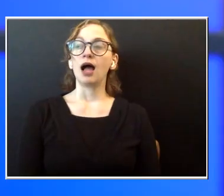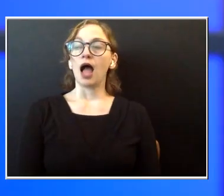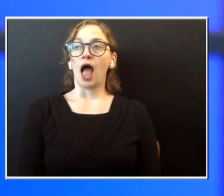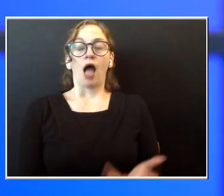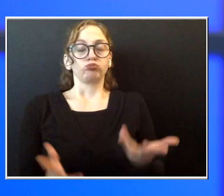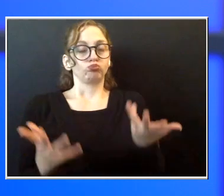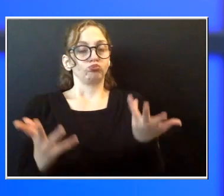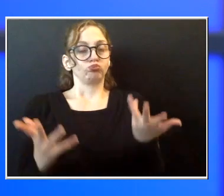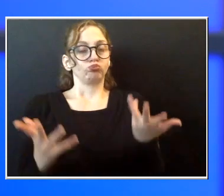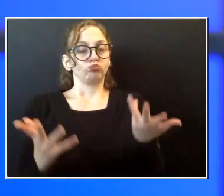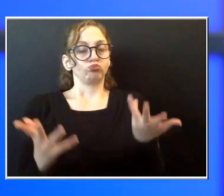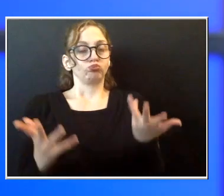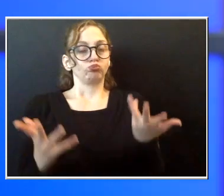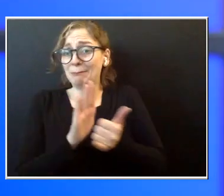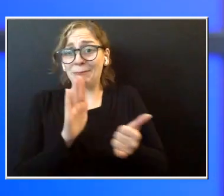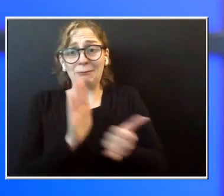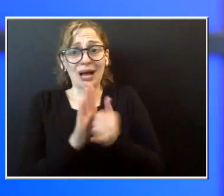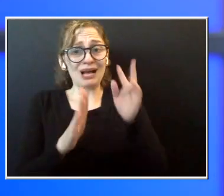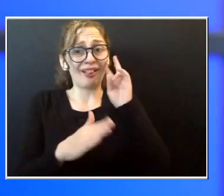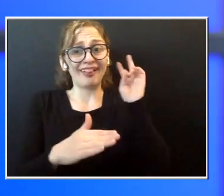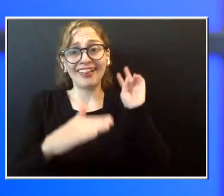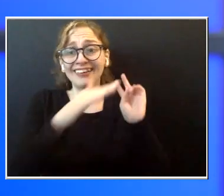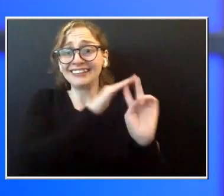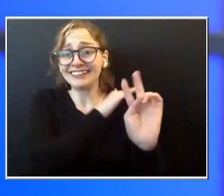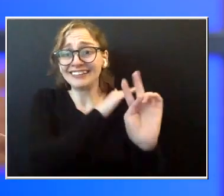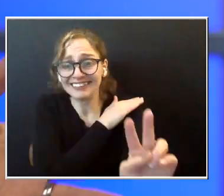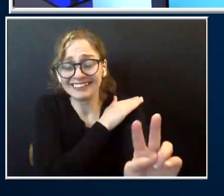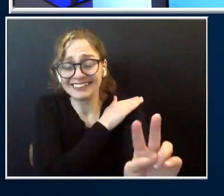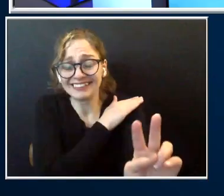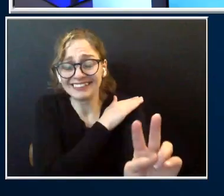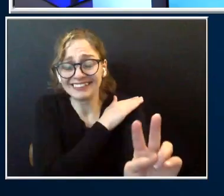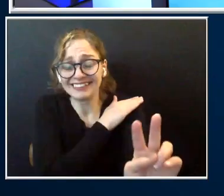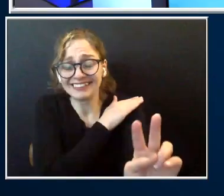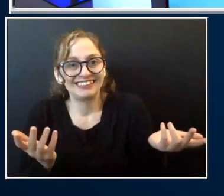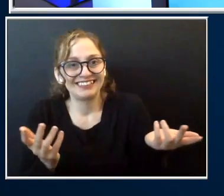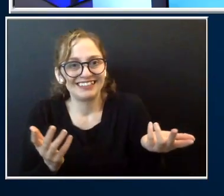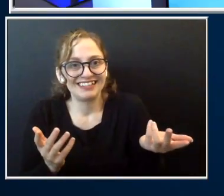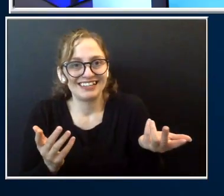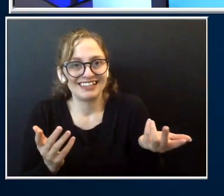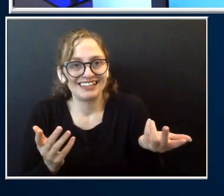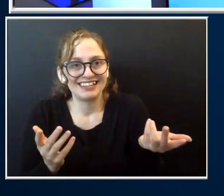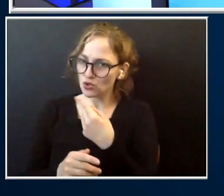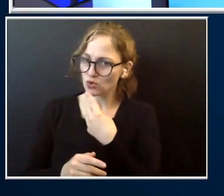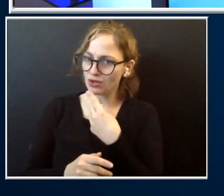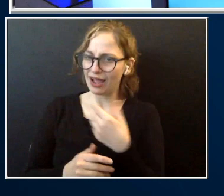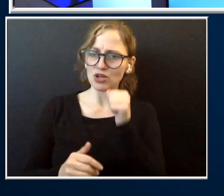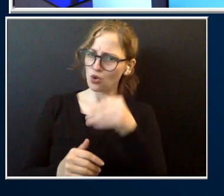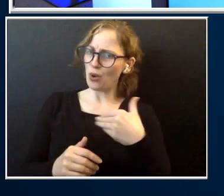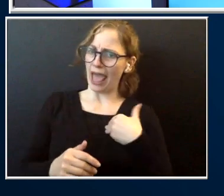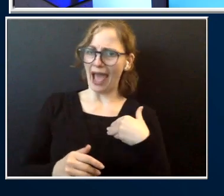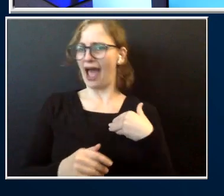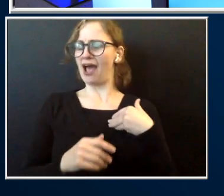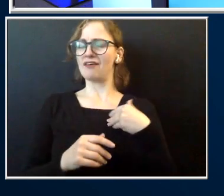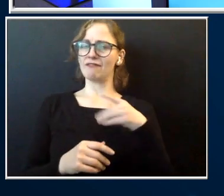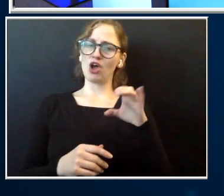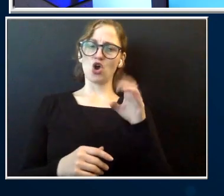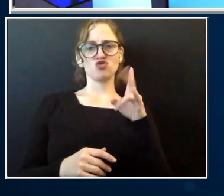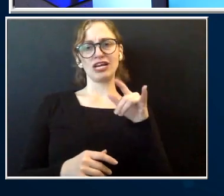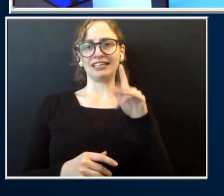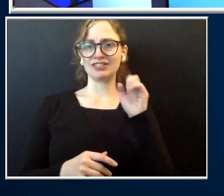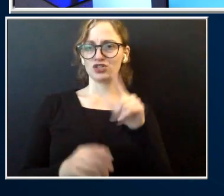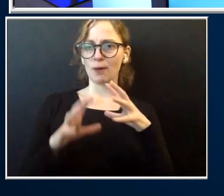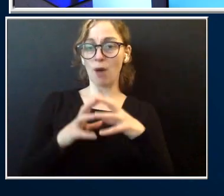so You said you had a We've crystal established ball. it. You have one, but it's not Now working. you're trying to. okay, I don't have a functional crystal ball. Right.